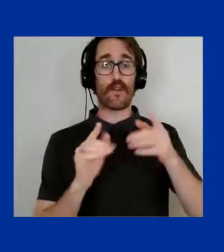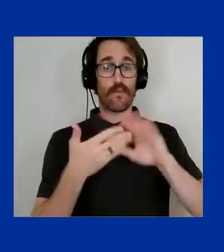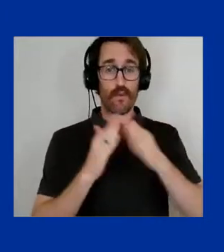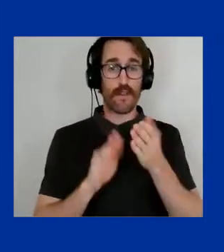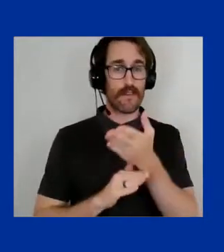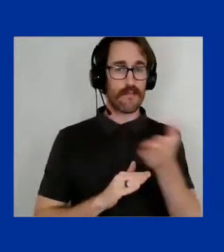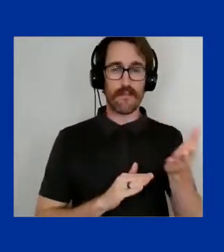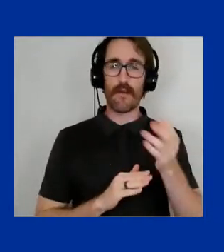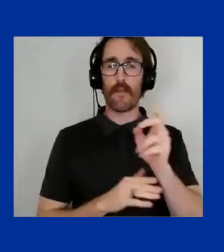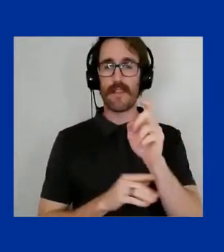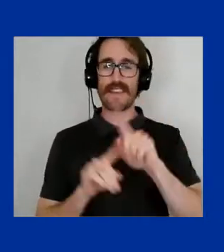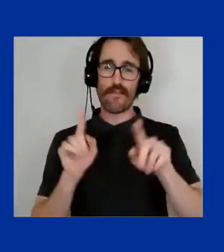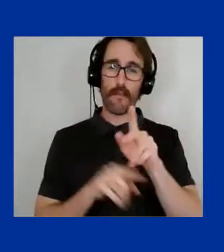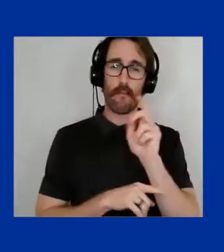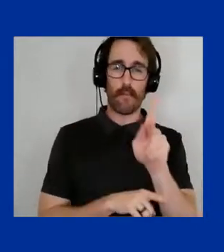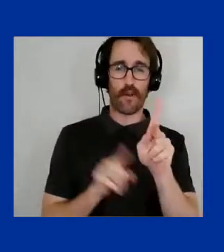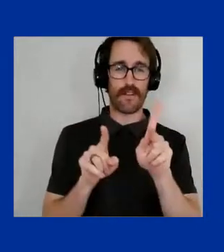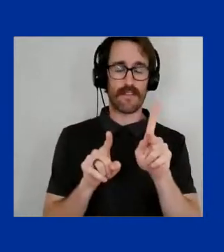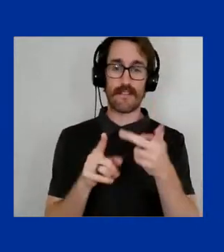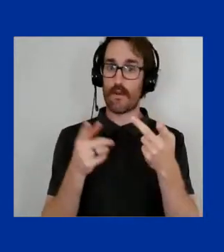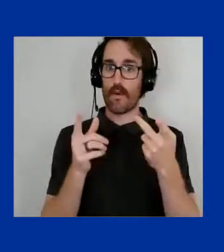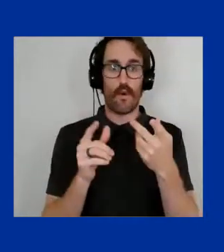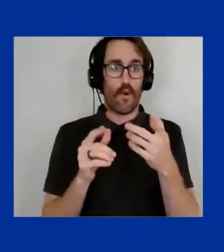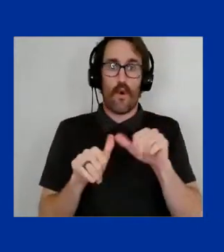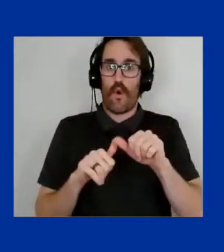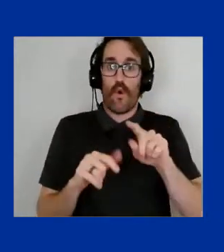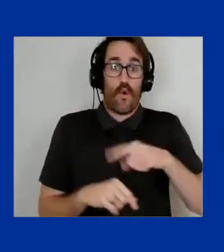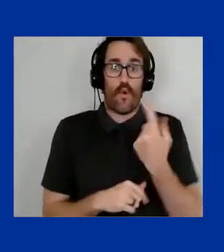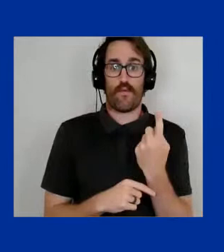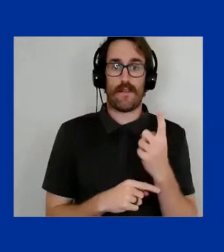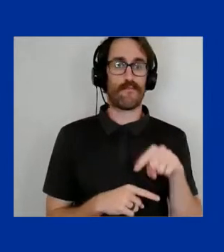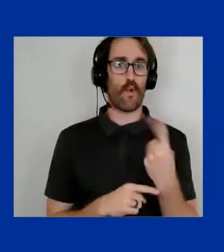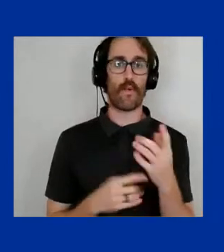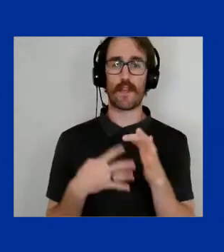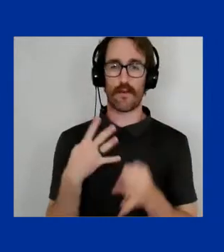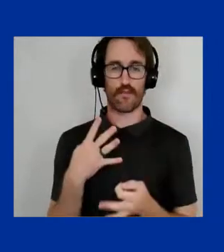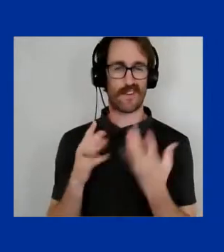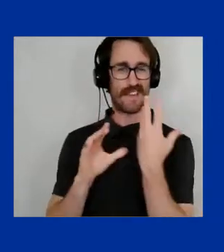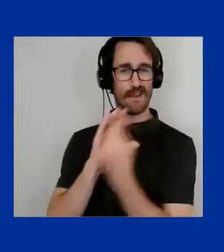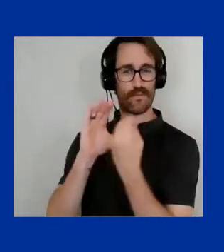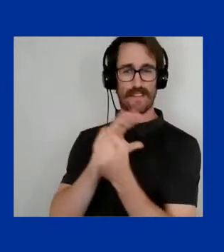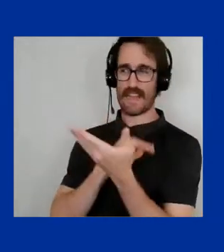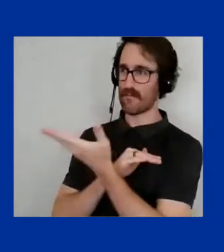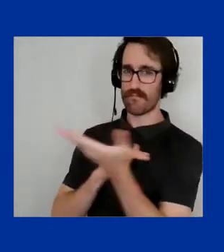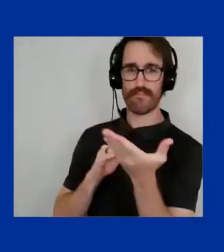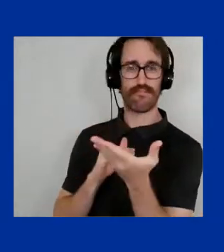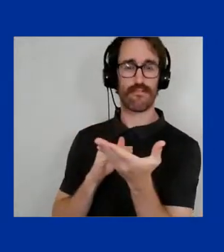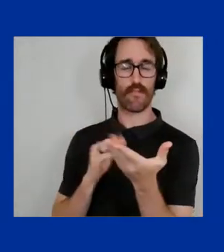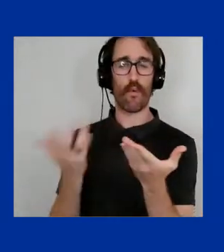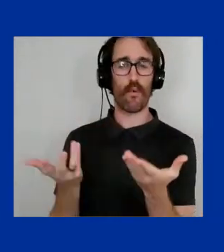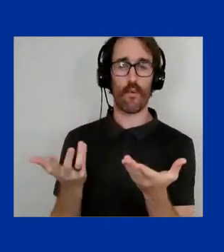are the only outlet, perhaps, to get outside be able to get